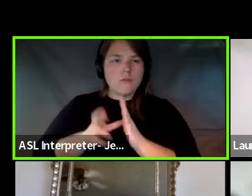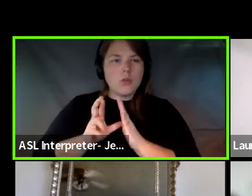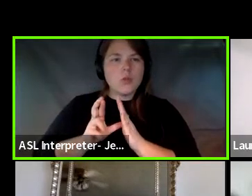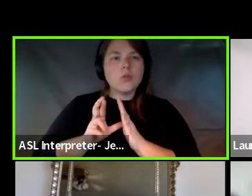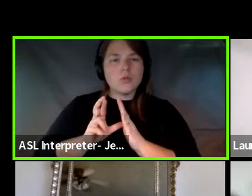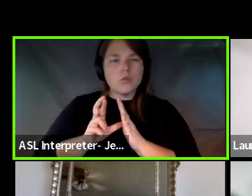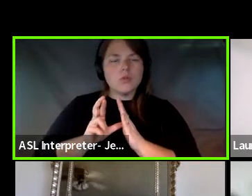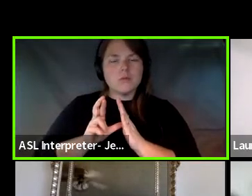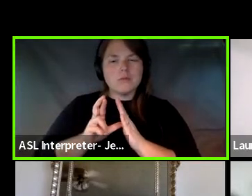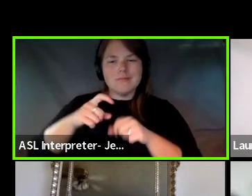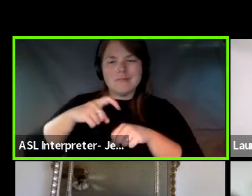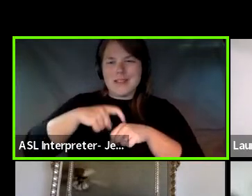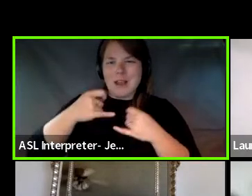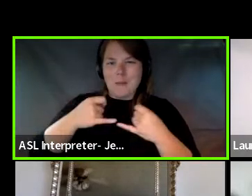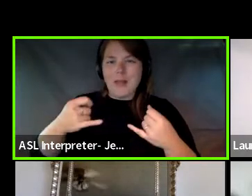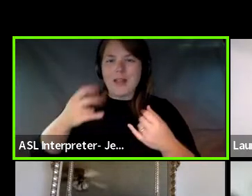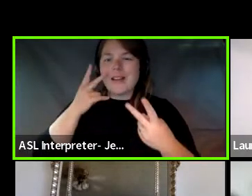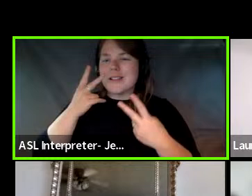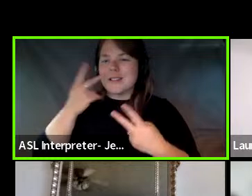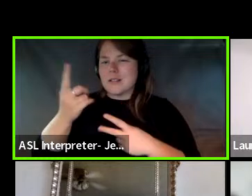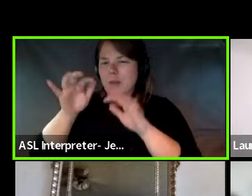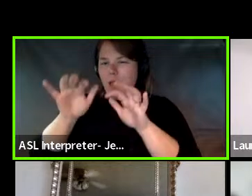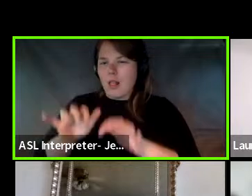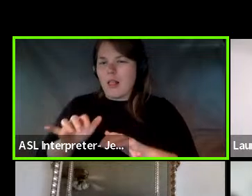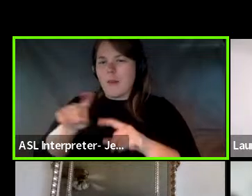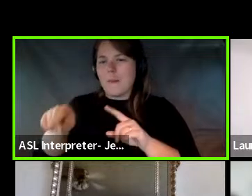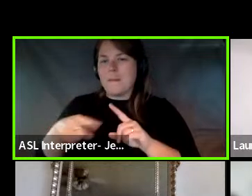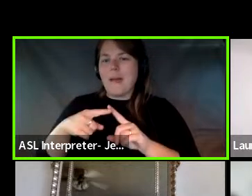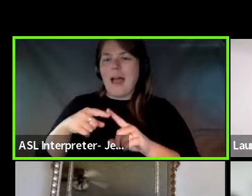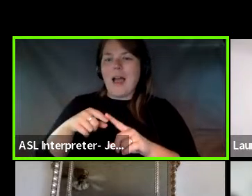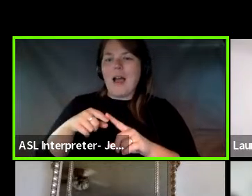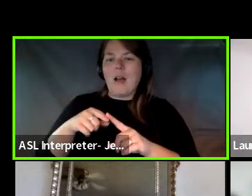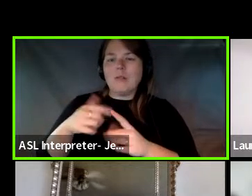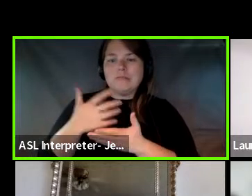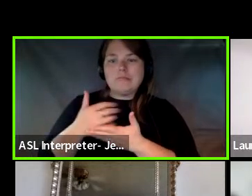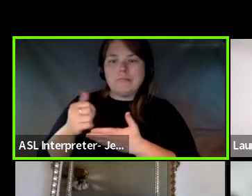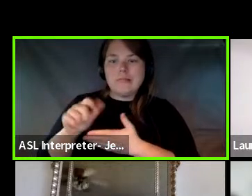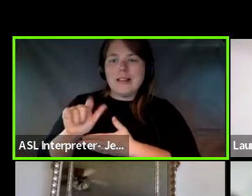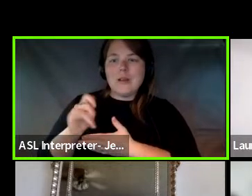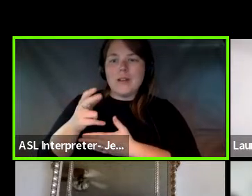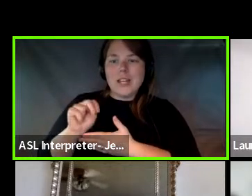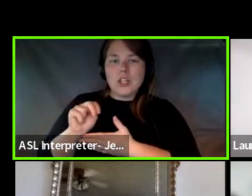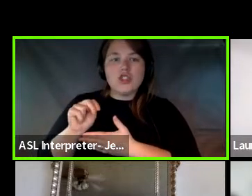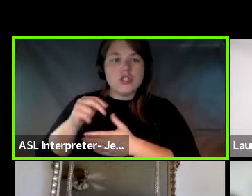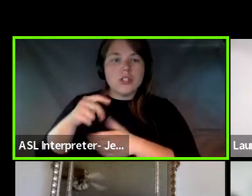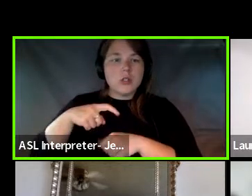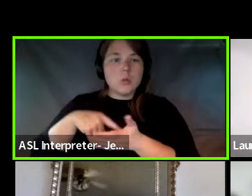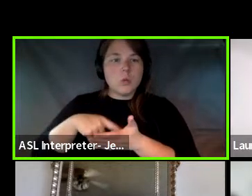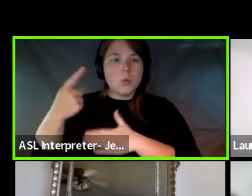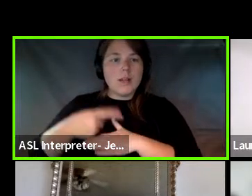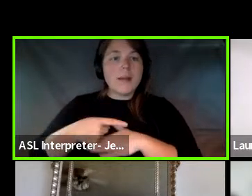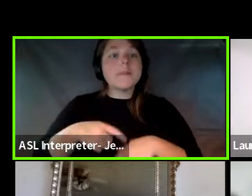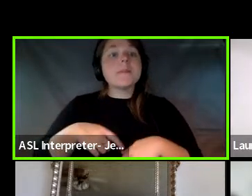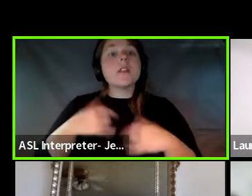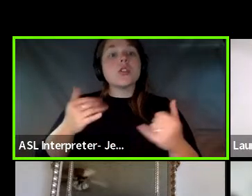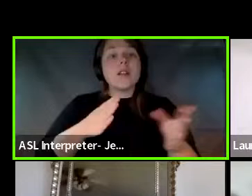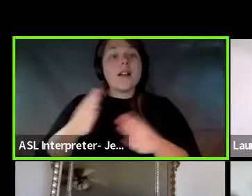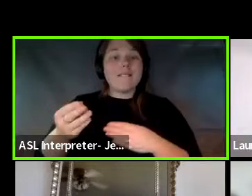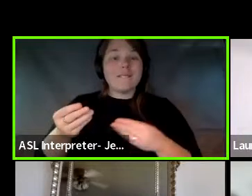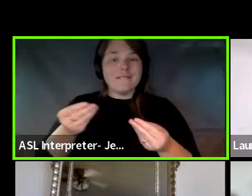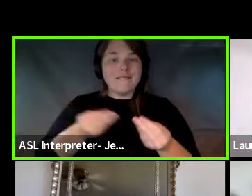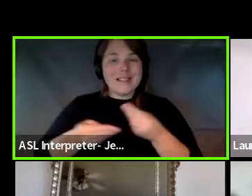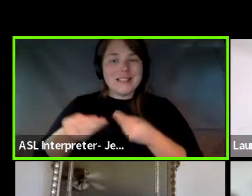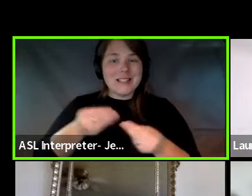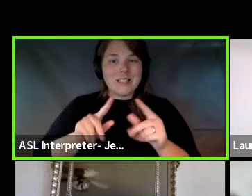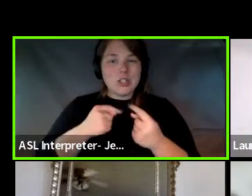timeline. I even saw something in the chat about liquidation deadlines. So good reminders. I'm wondering, maybe I'll go to our facilitation team and what makes